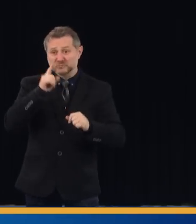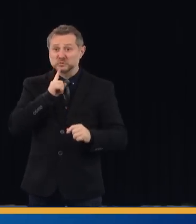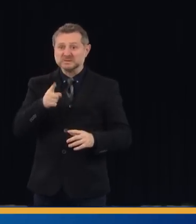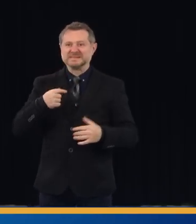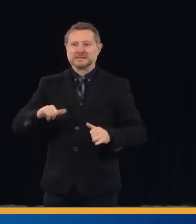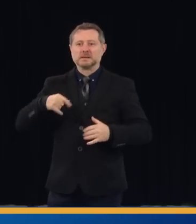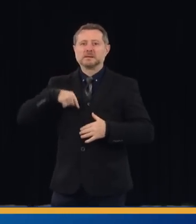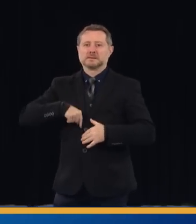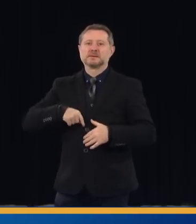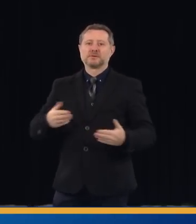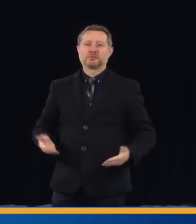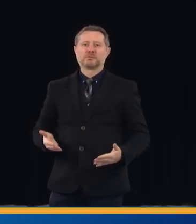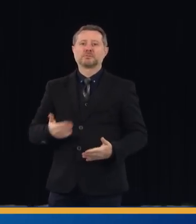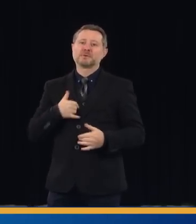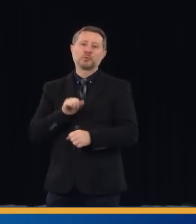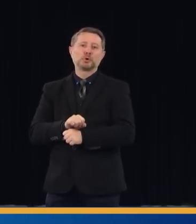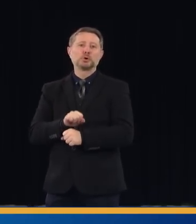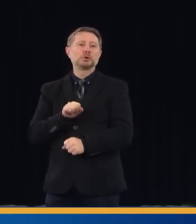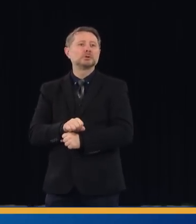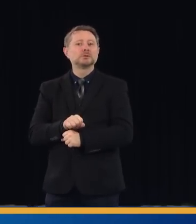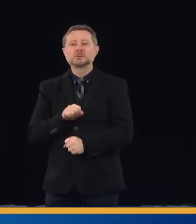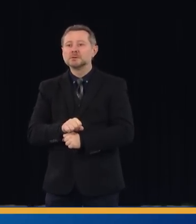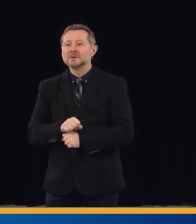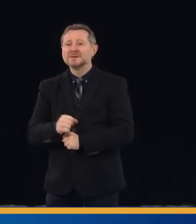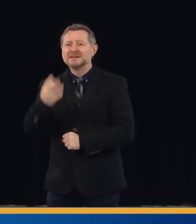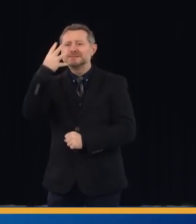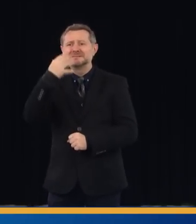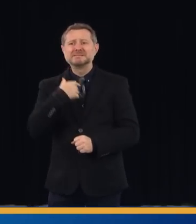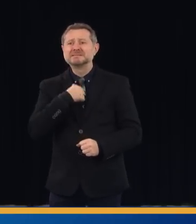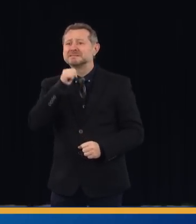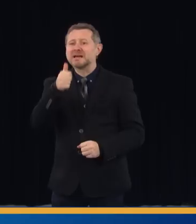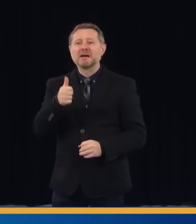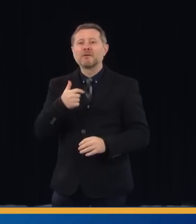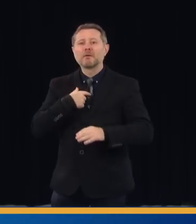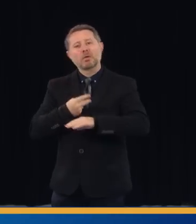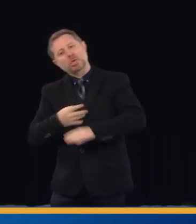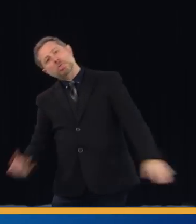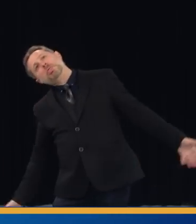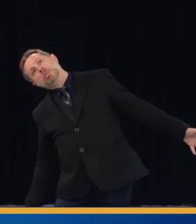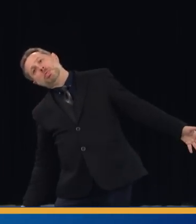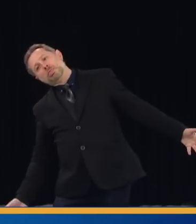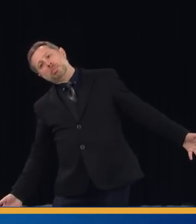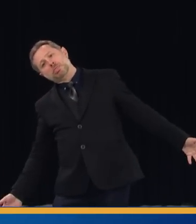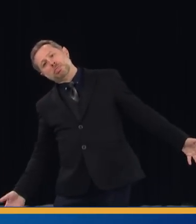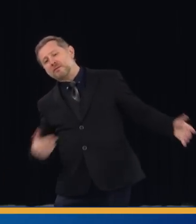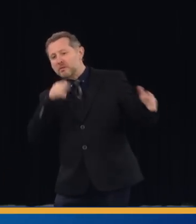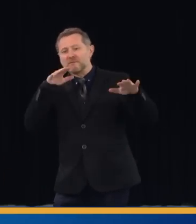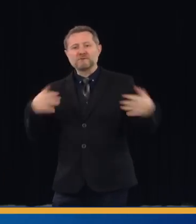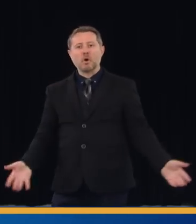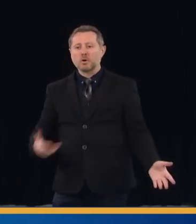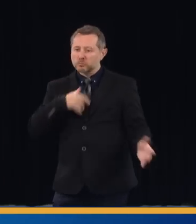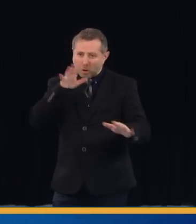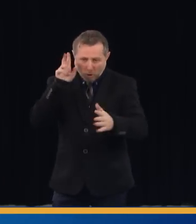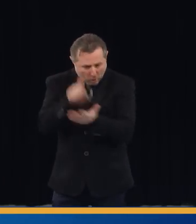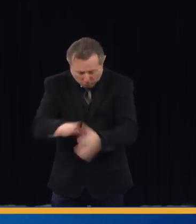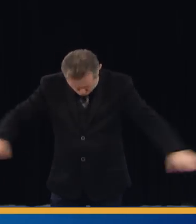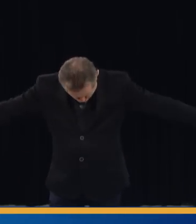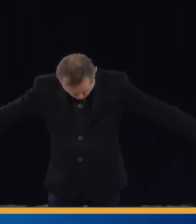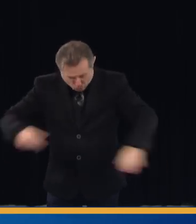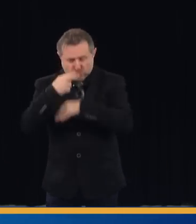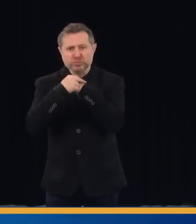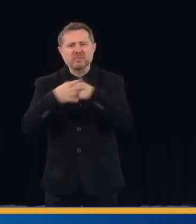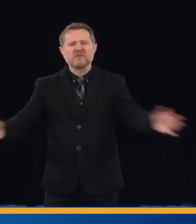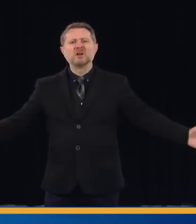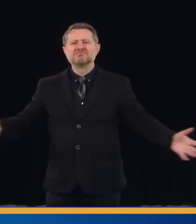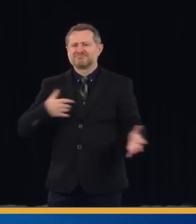show. I didn't fall over. I didn't collapse. It's not a